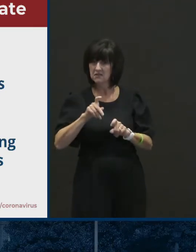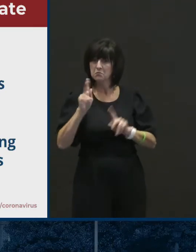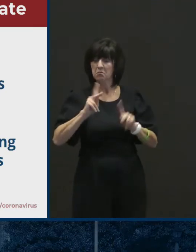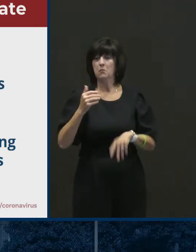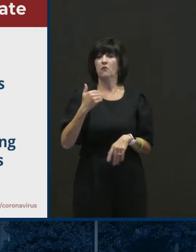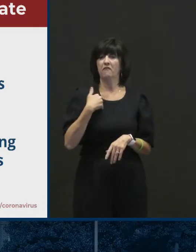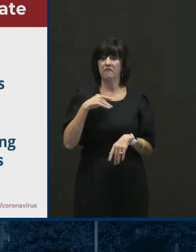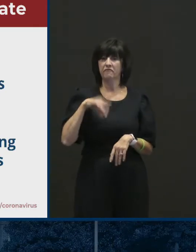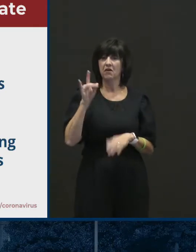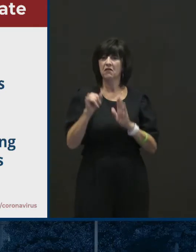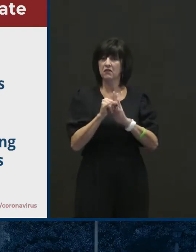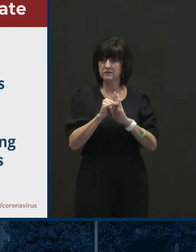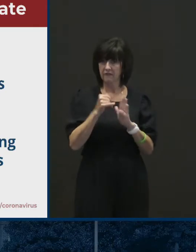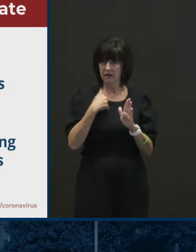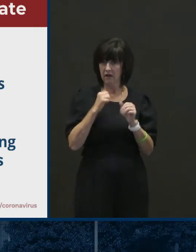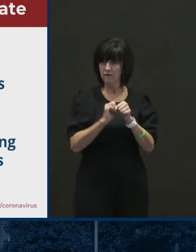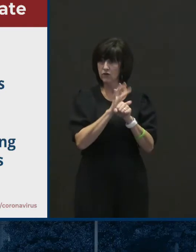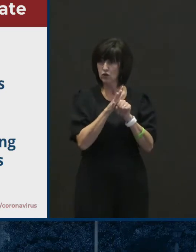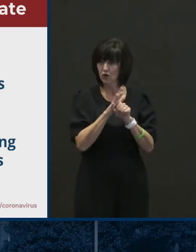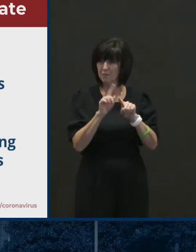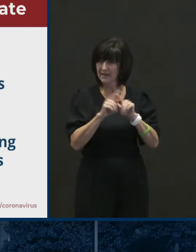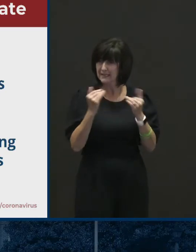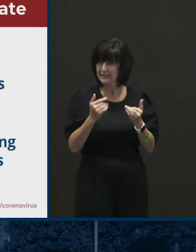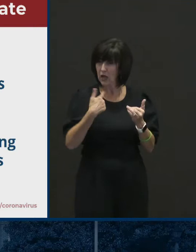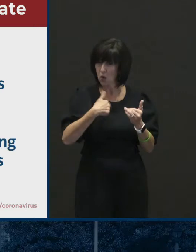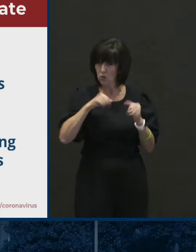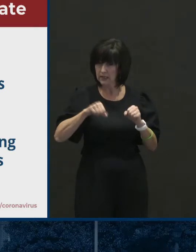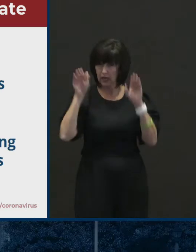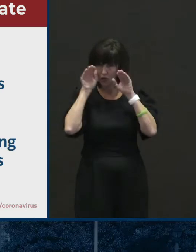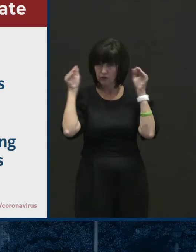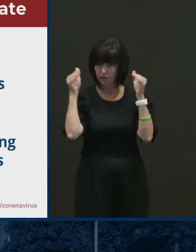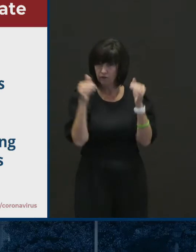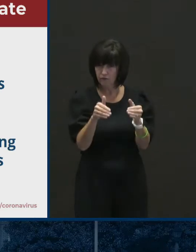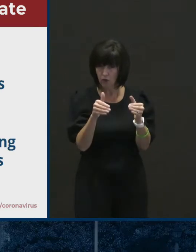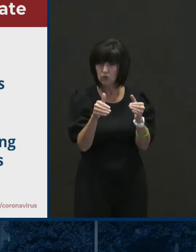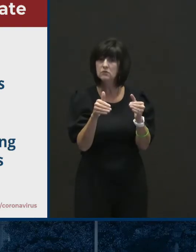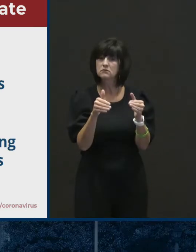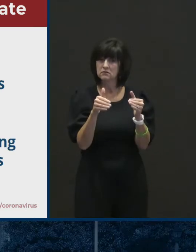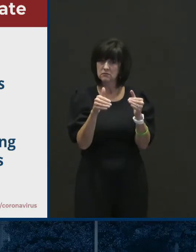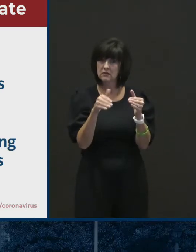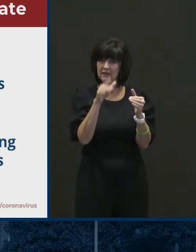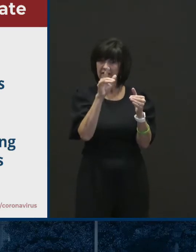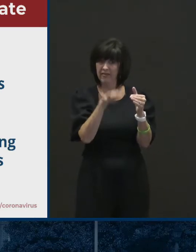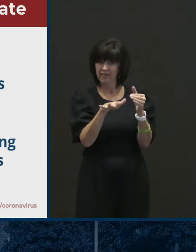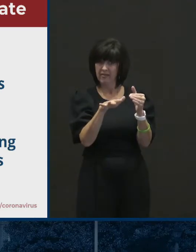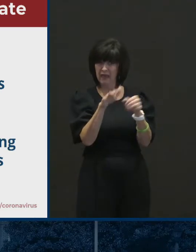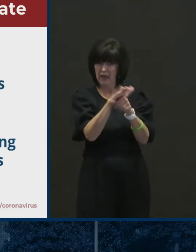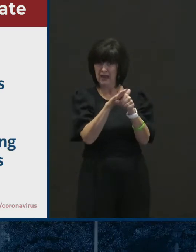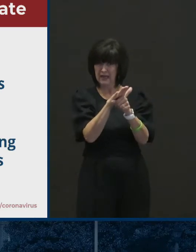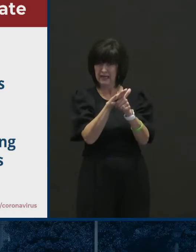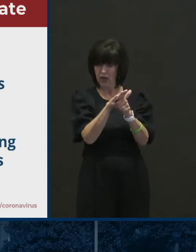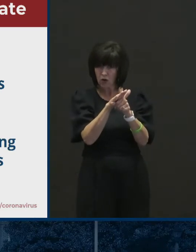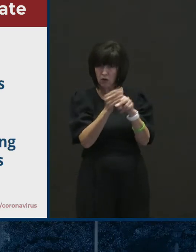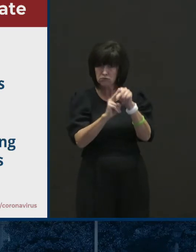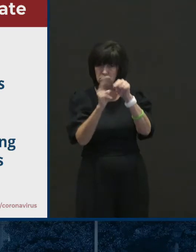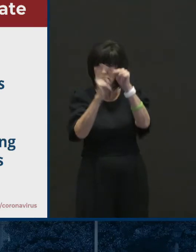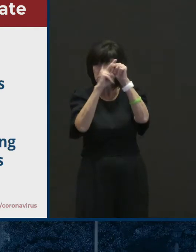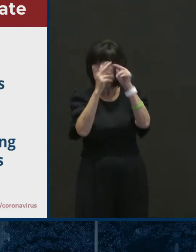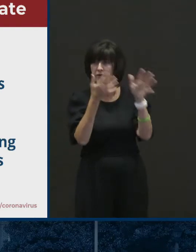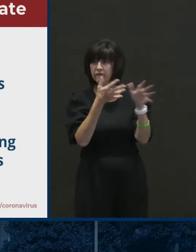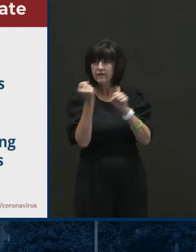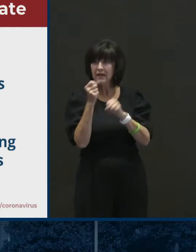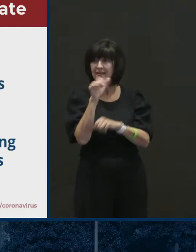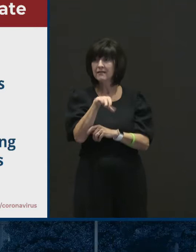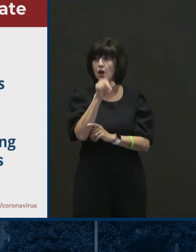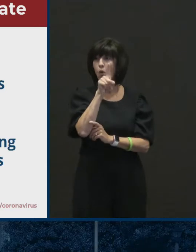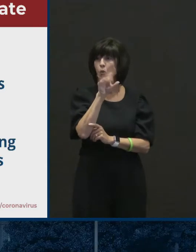really lean into communities where we're starting to see increases to get things turned around sooner. In 19805, there were